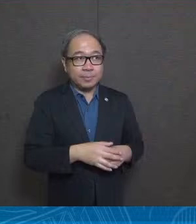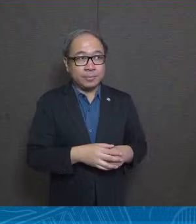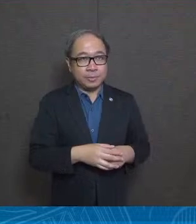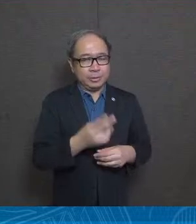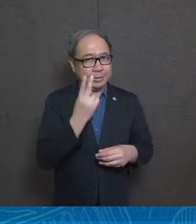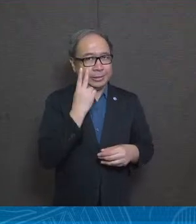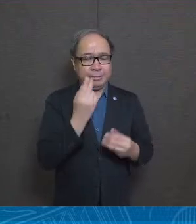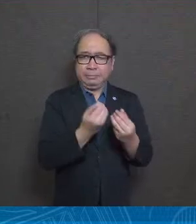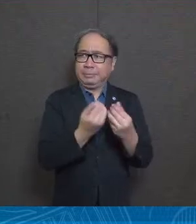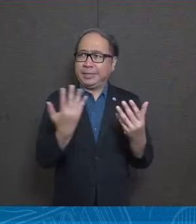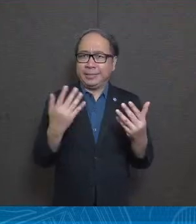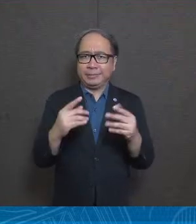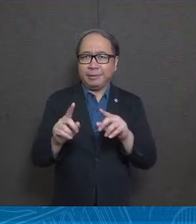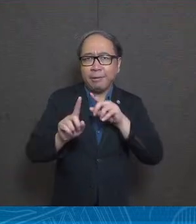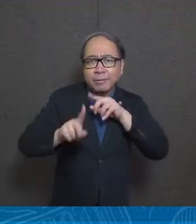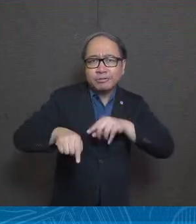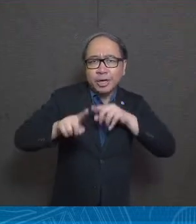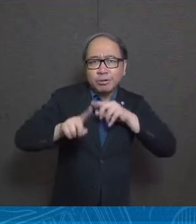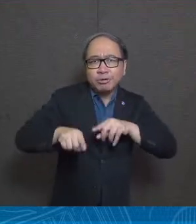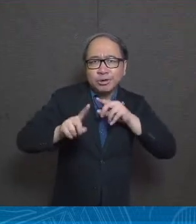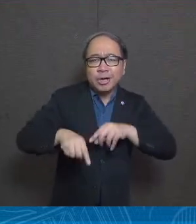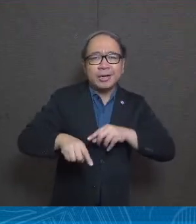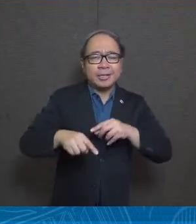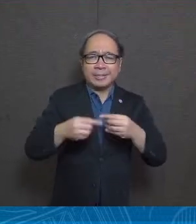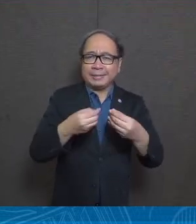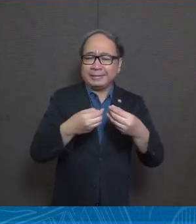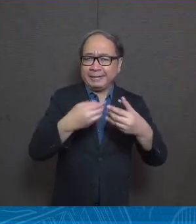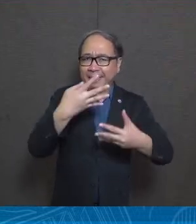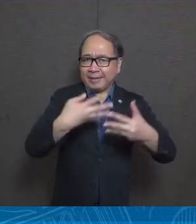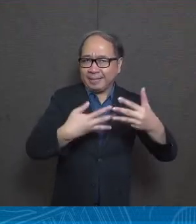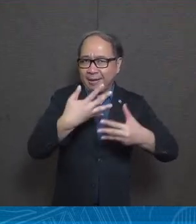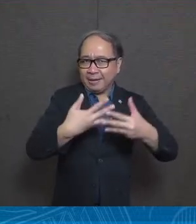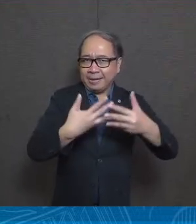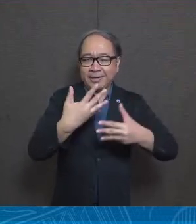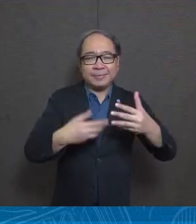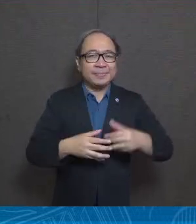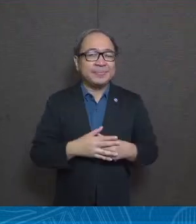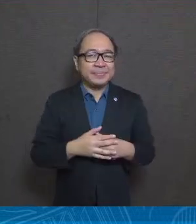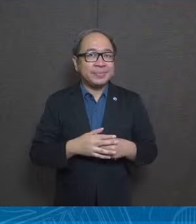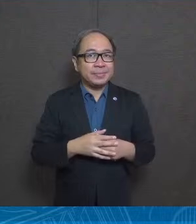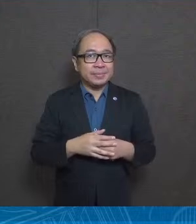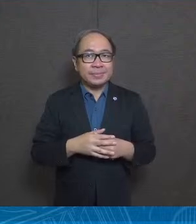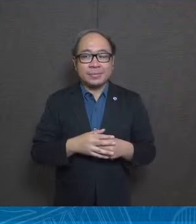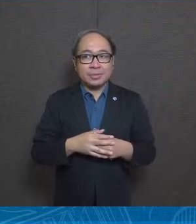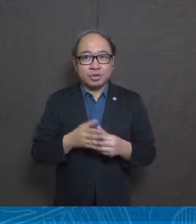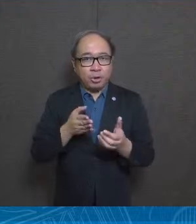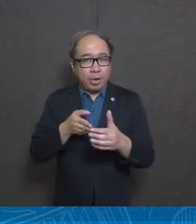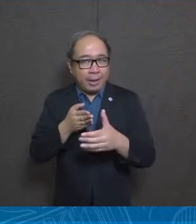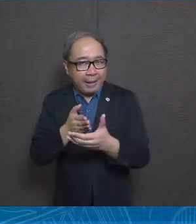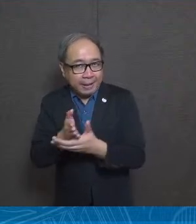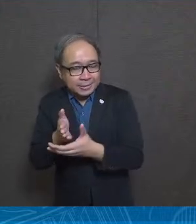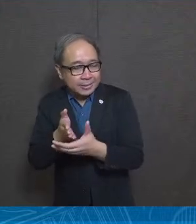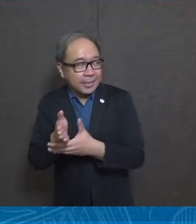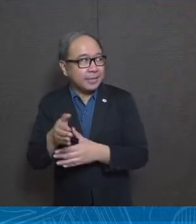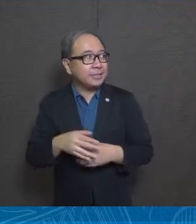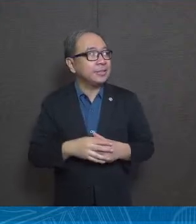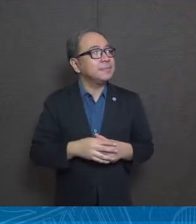data or flexible? Transparent, easy access, ChatGPT.